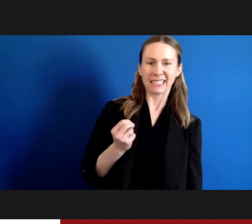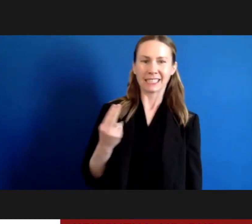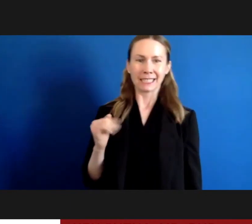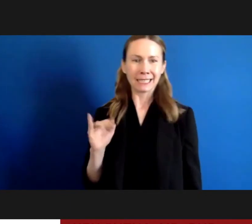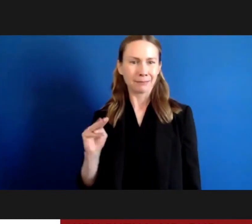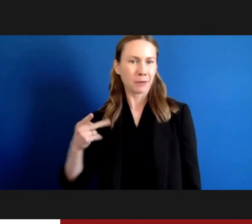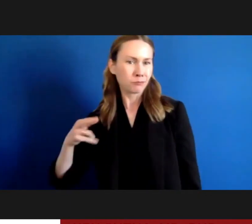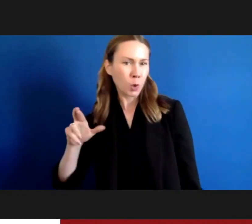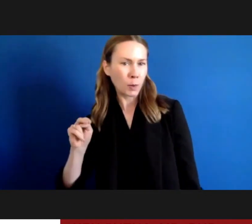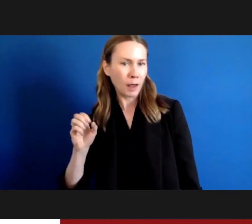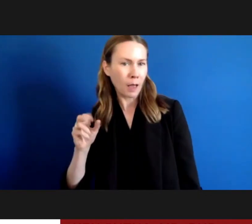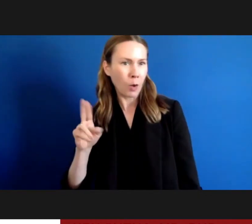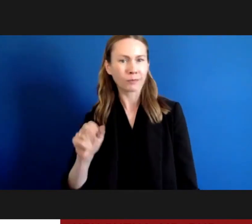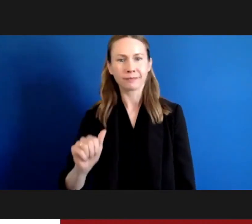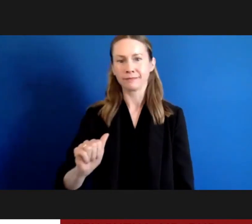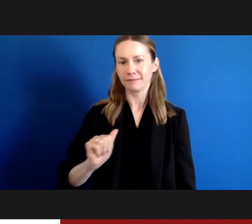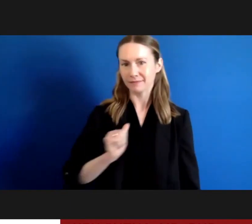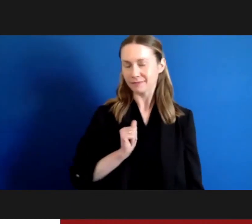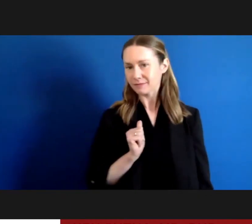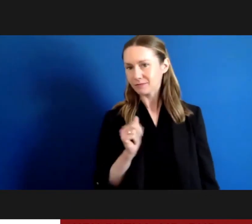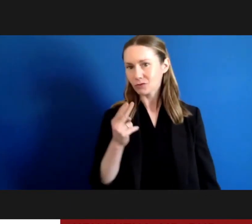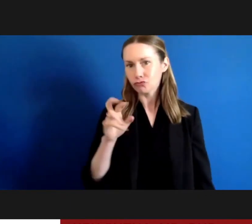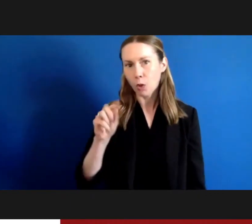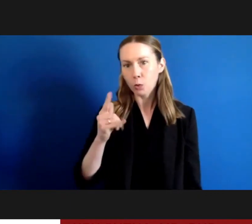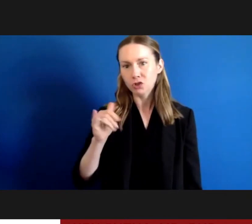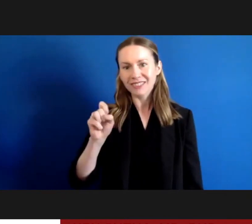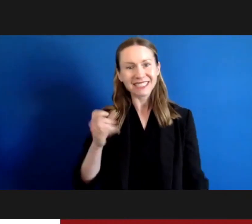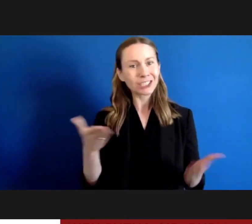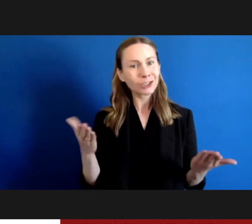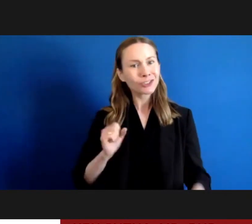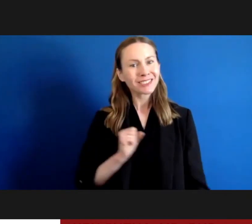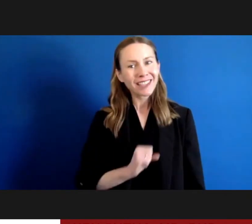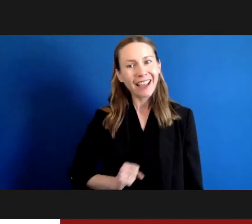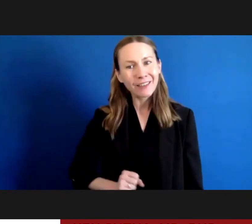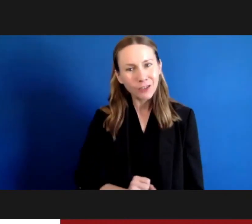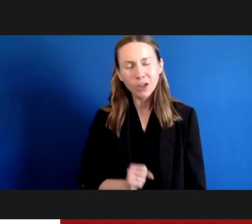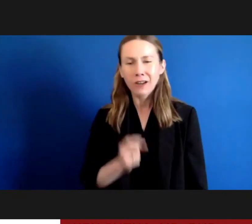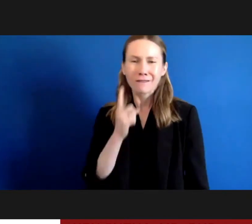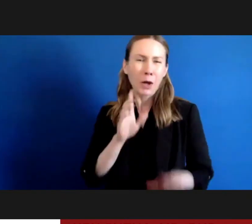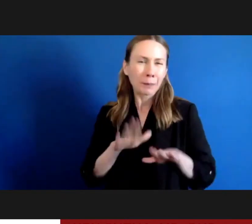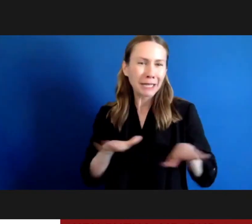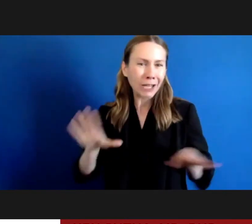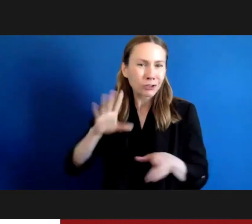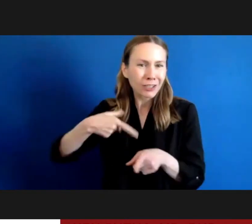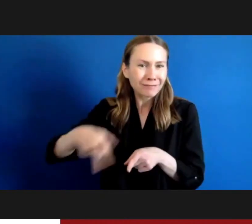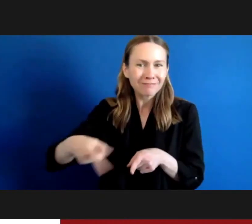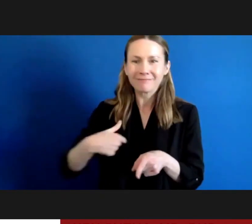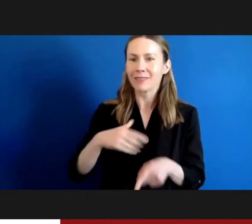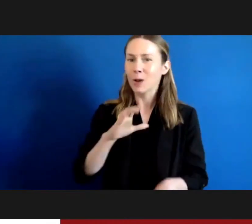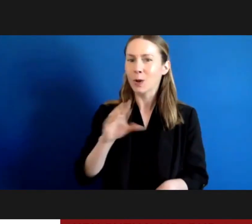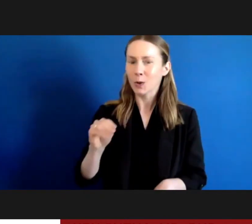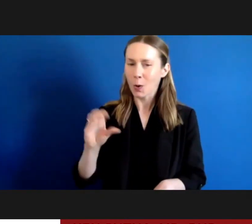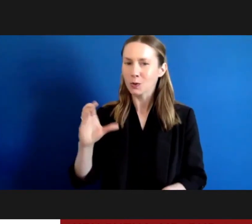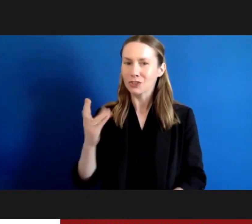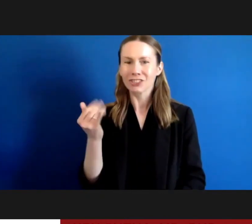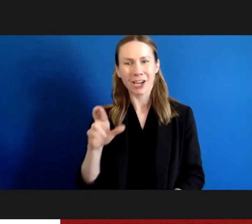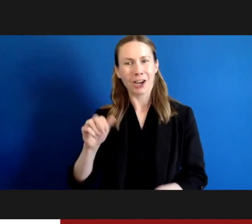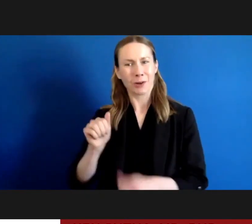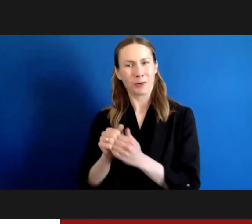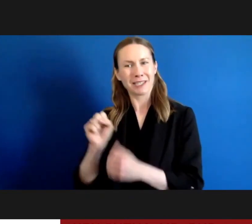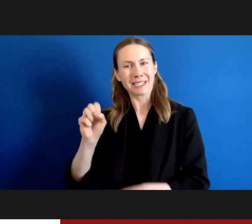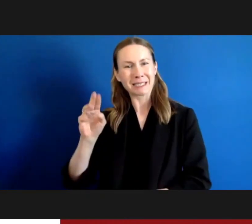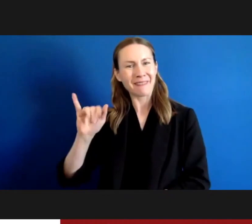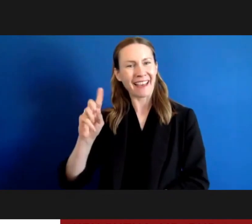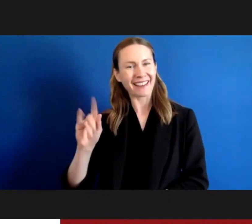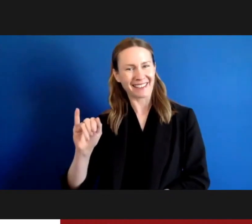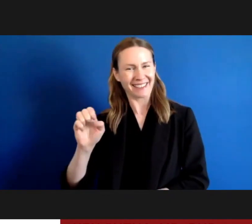am a pediatric nephrologist here at Stanford and co-chair of SMATI along with Dr. Poulos.